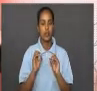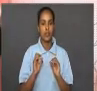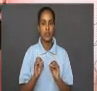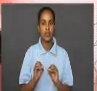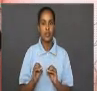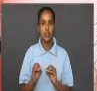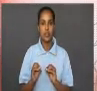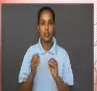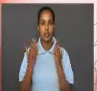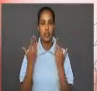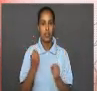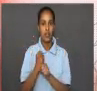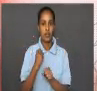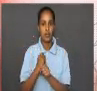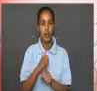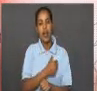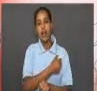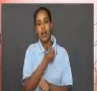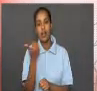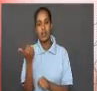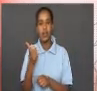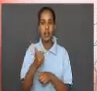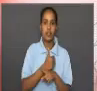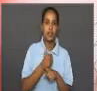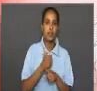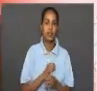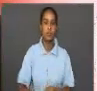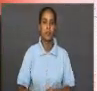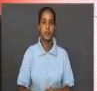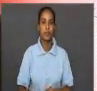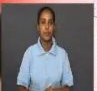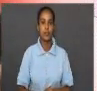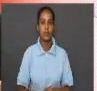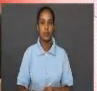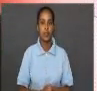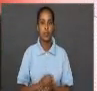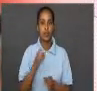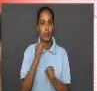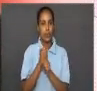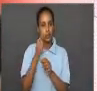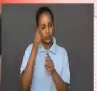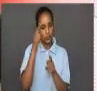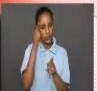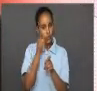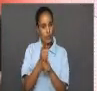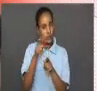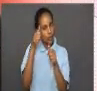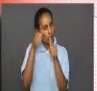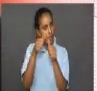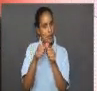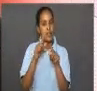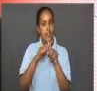Students, let us do another activity. To make sure you remember